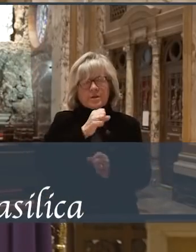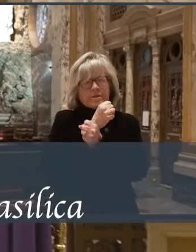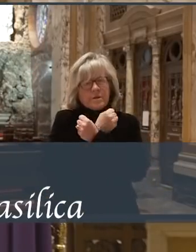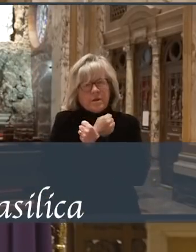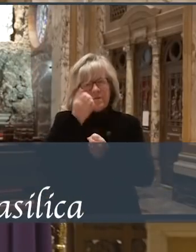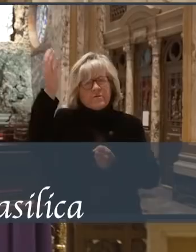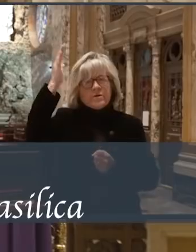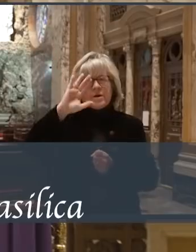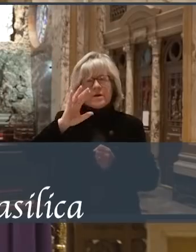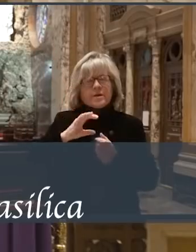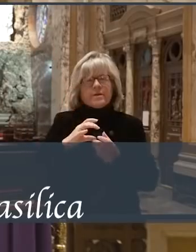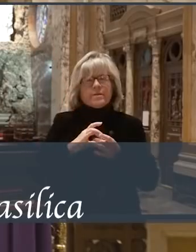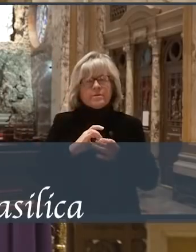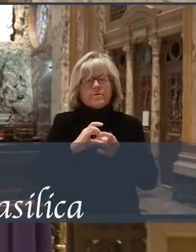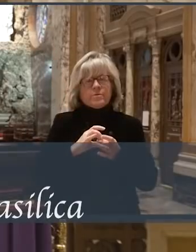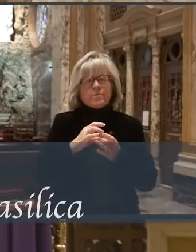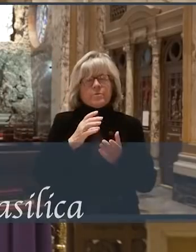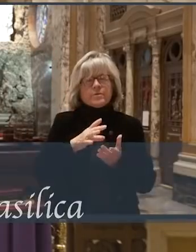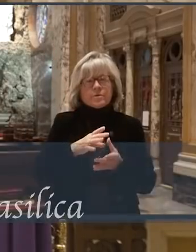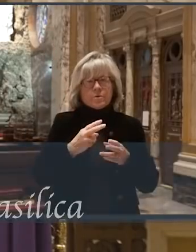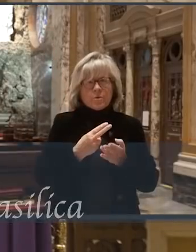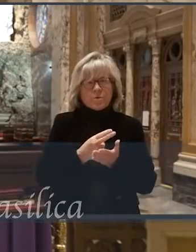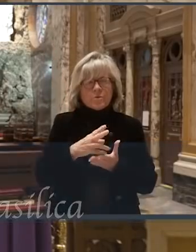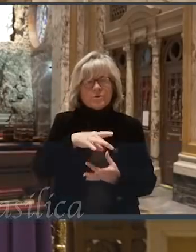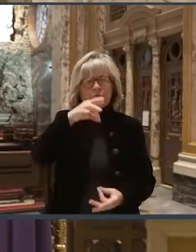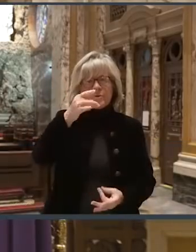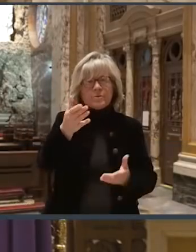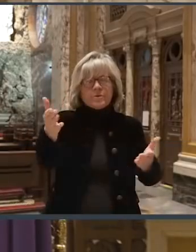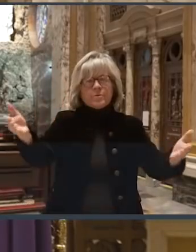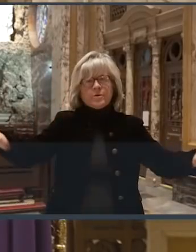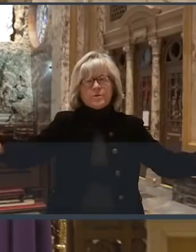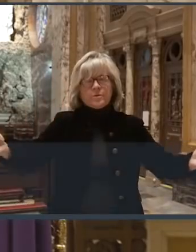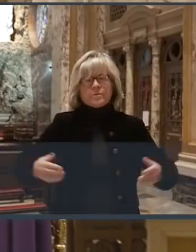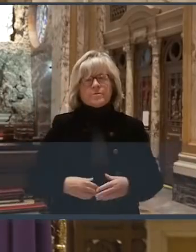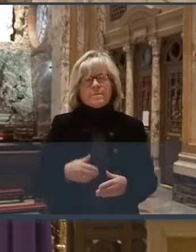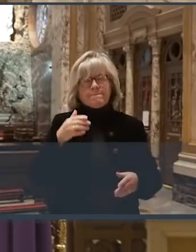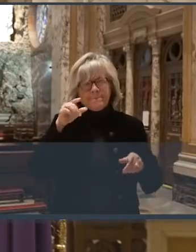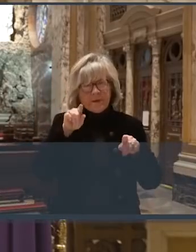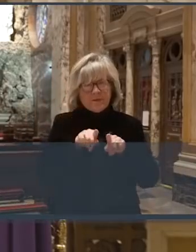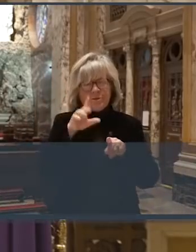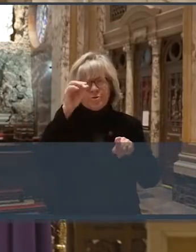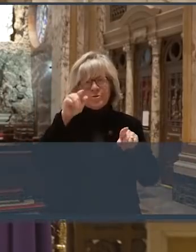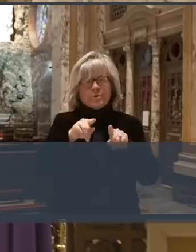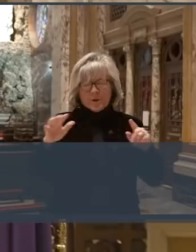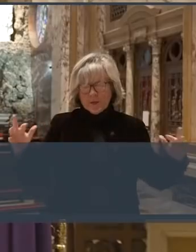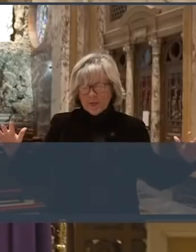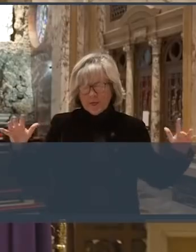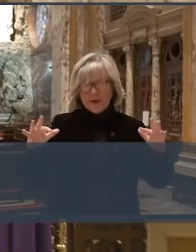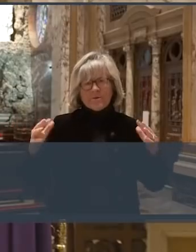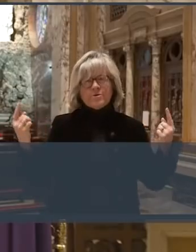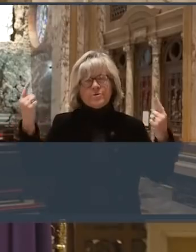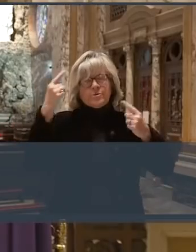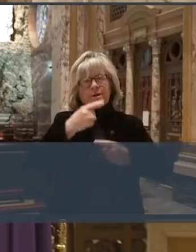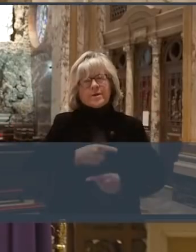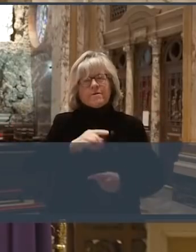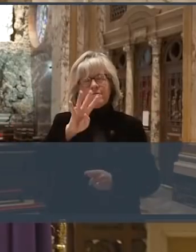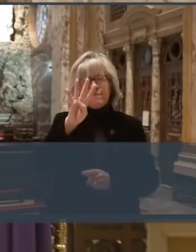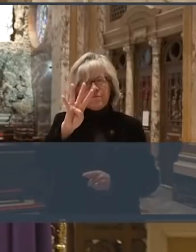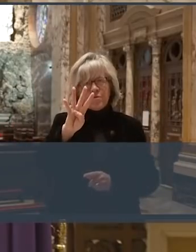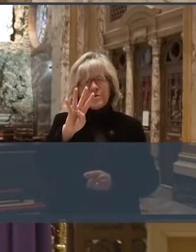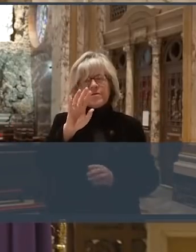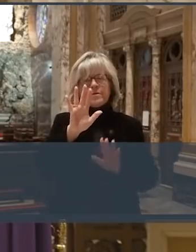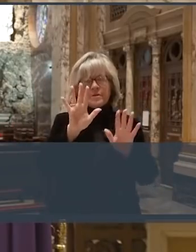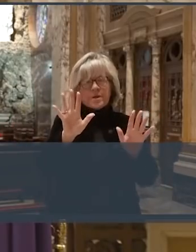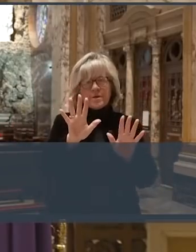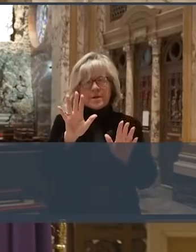the communion of the Holy Spirit be with you. And with your spirit. My sisters and brothers, we gather today now on this fourth Sunday